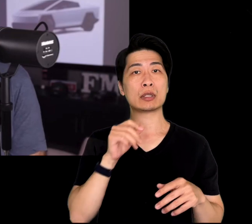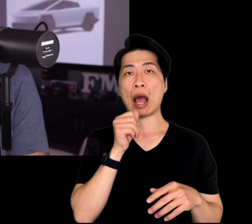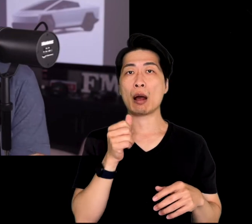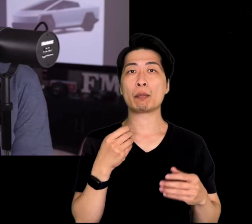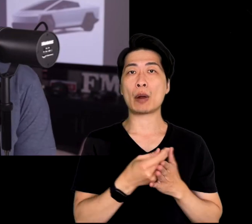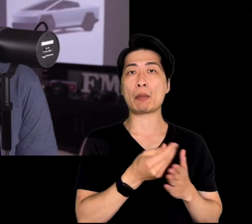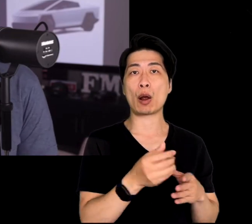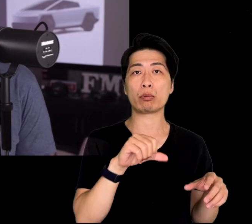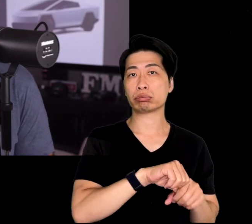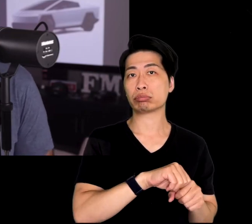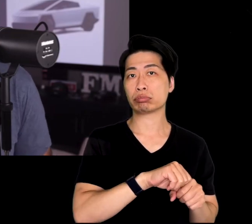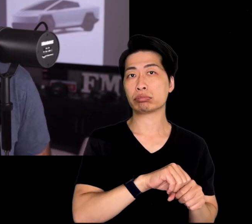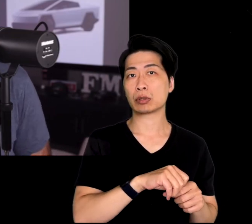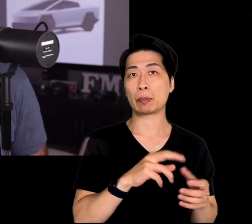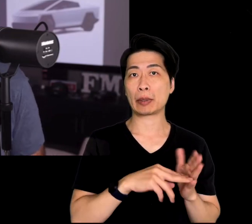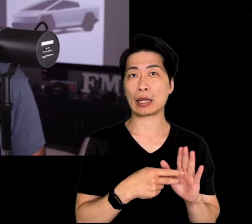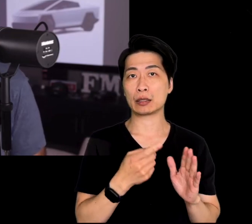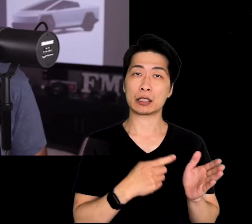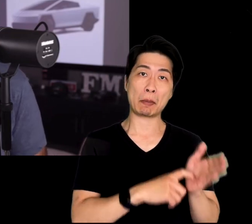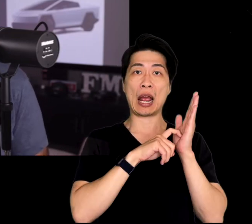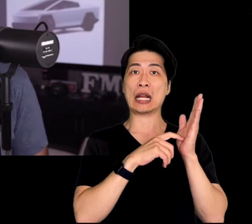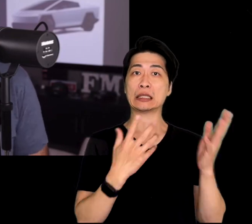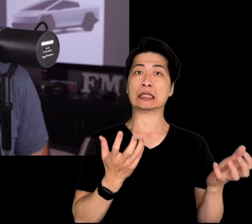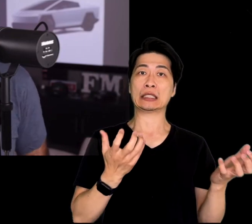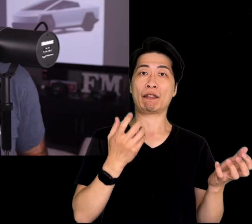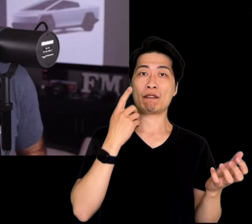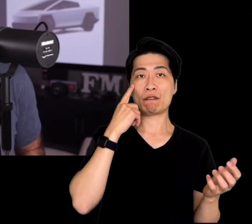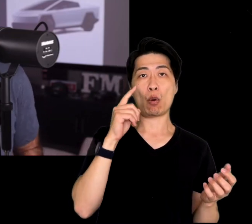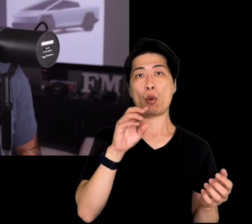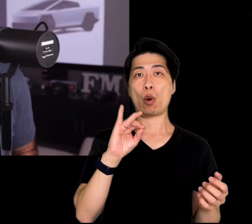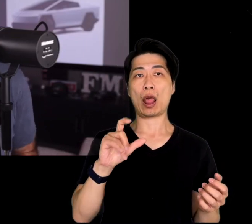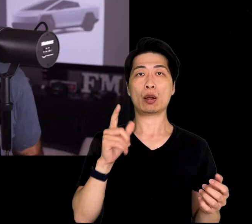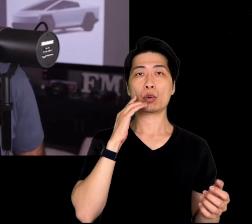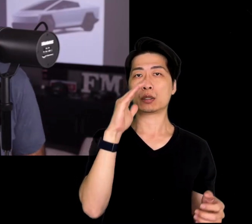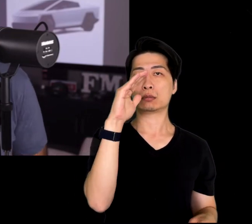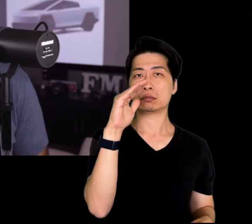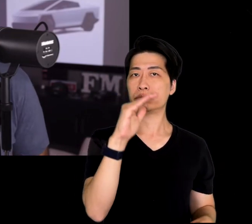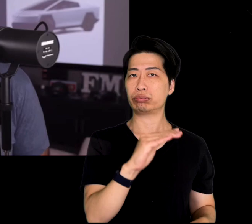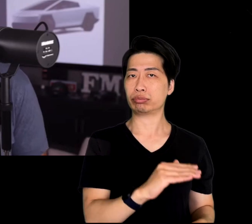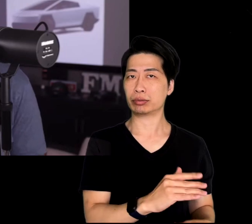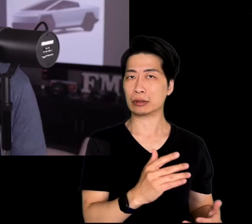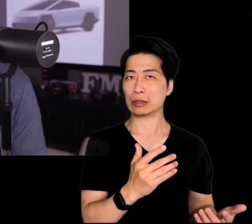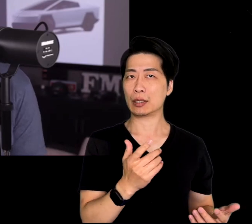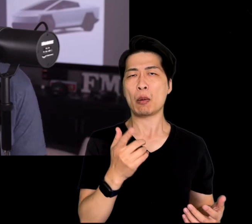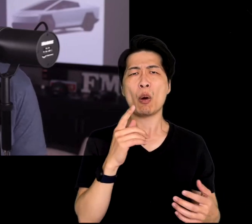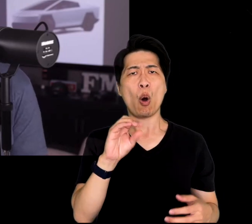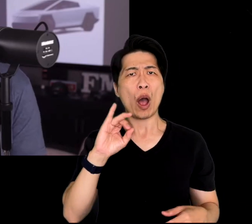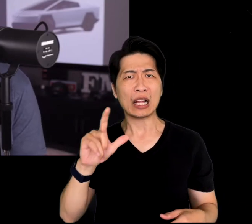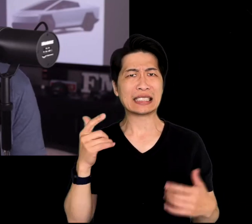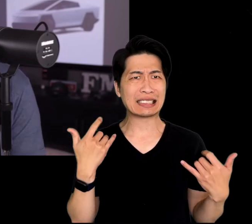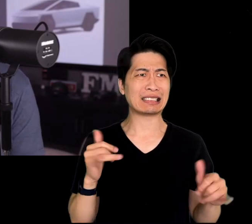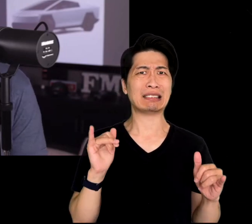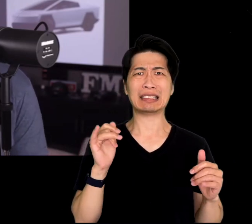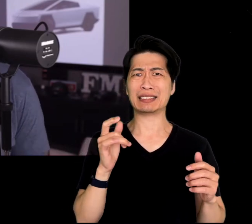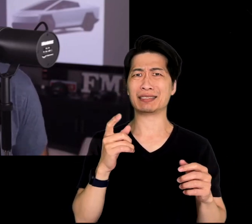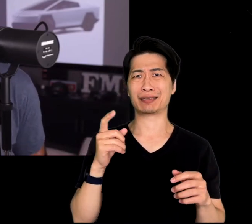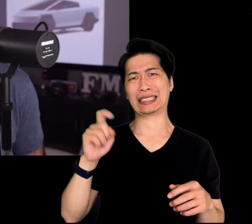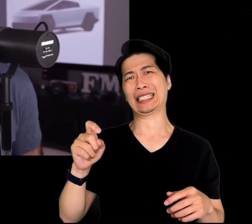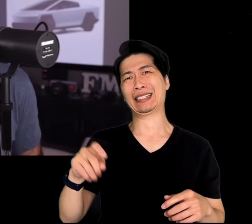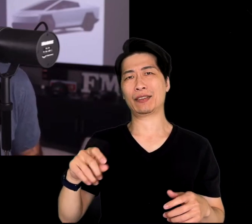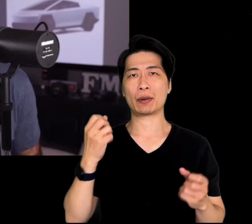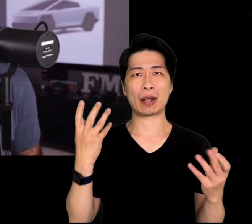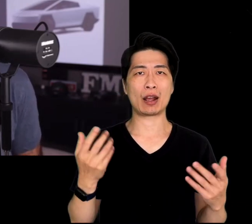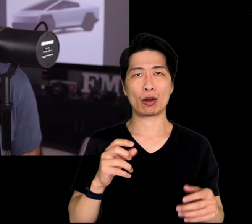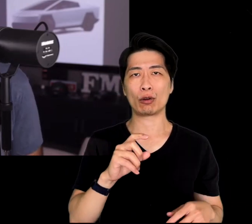much, demand for oil will go down over time. Now, oil is still going to be super necessary for a lot of things, rubber, plastics, roads. I